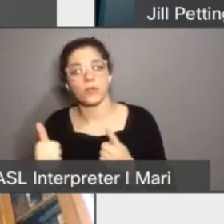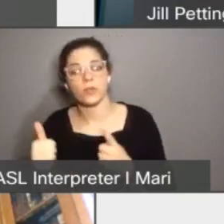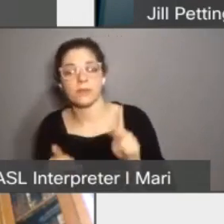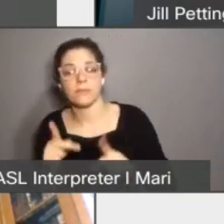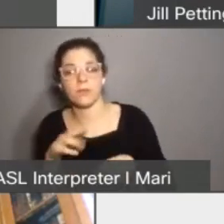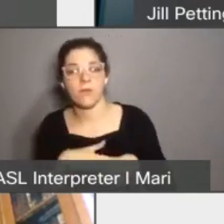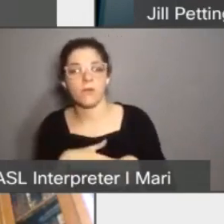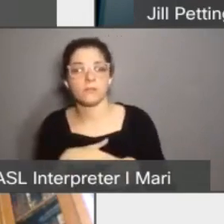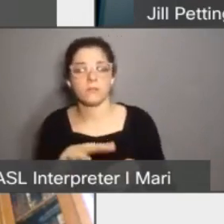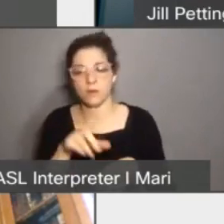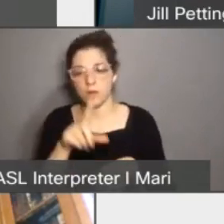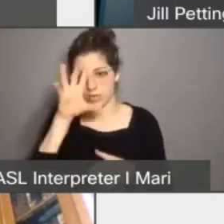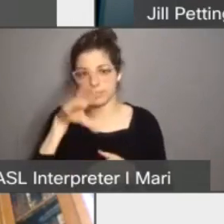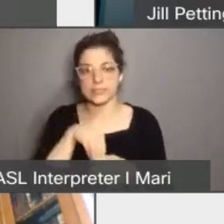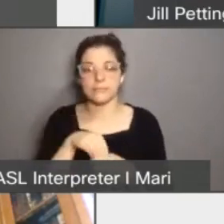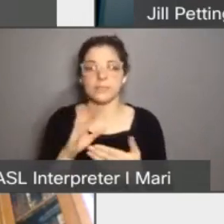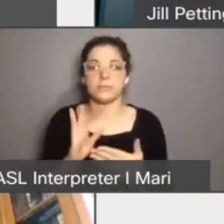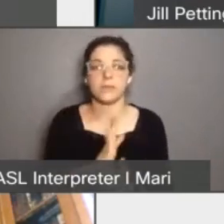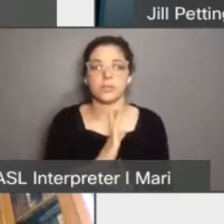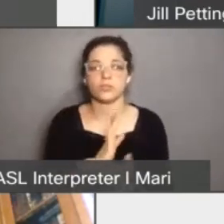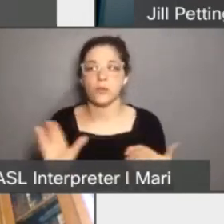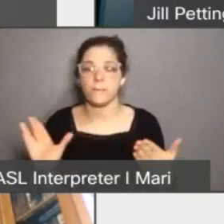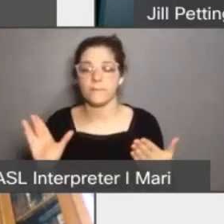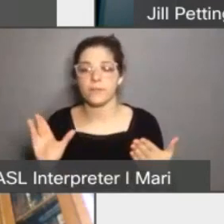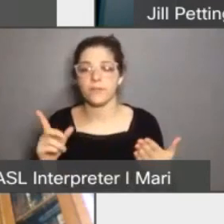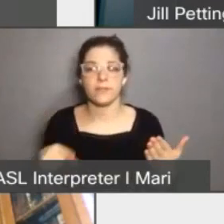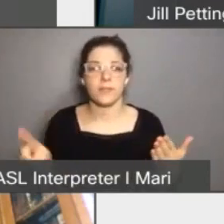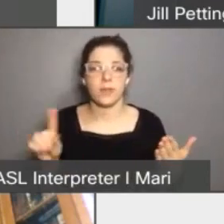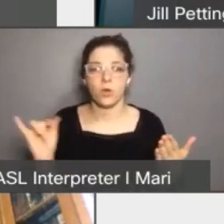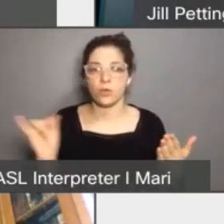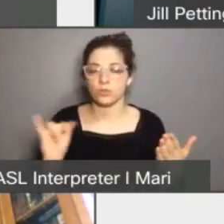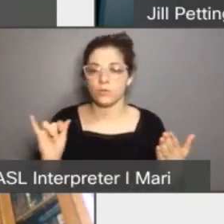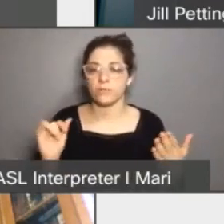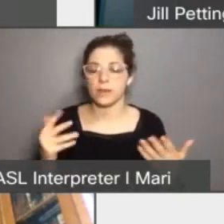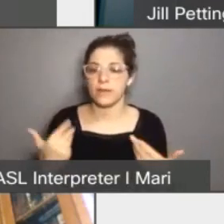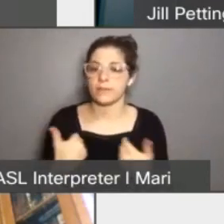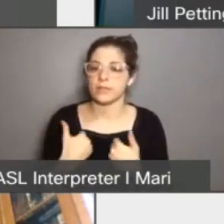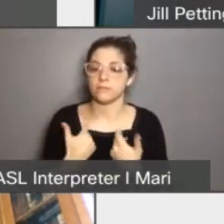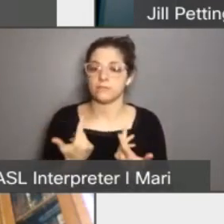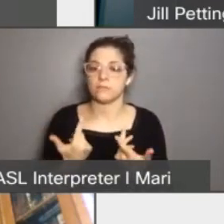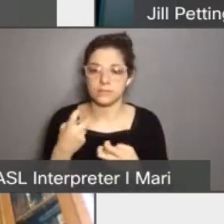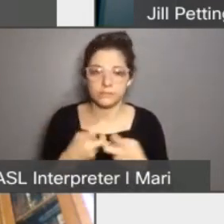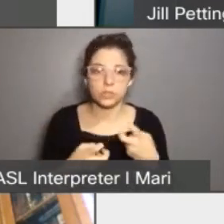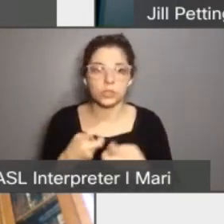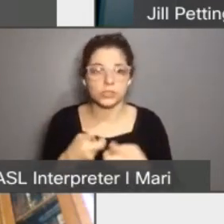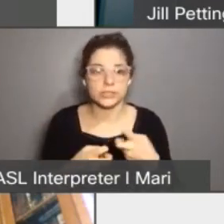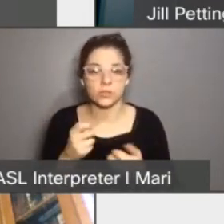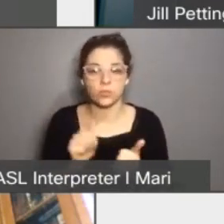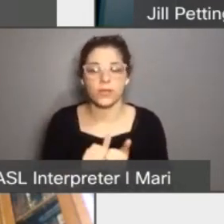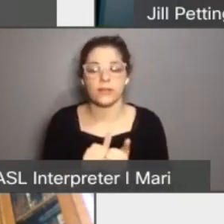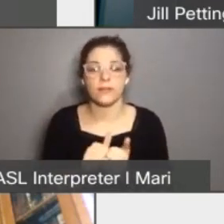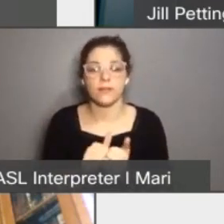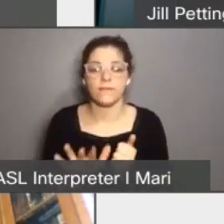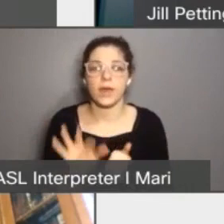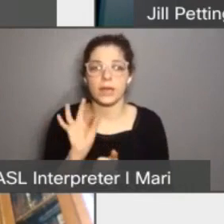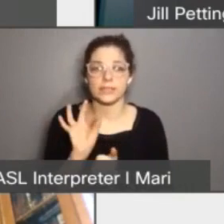the autism spectrum that they too have been having difficulty with